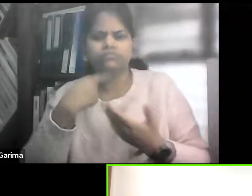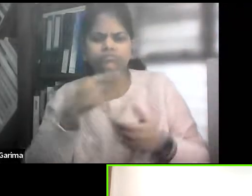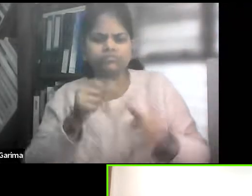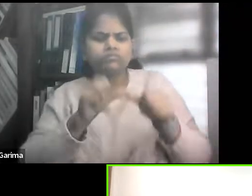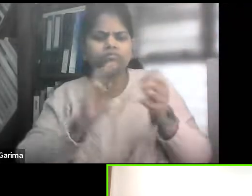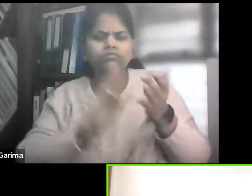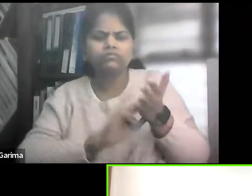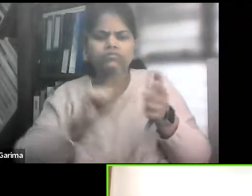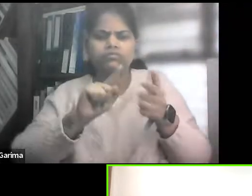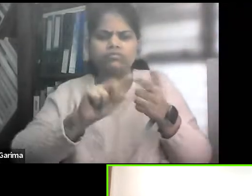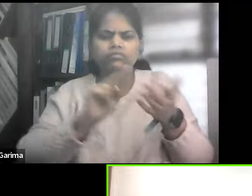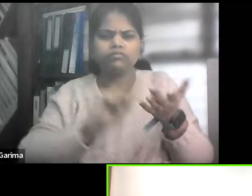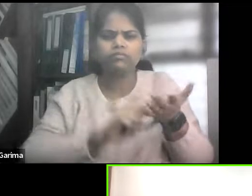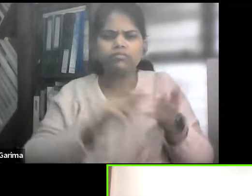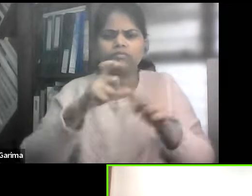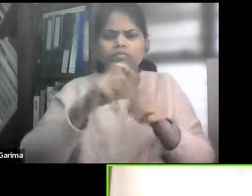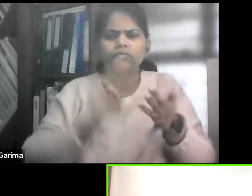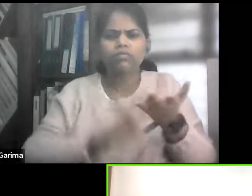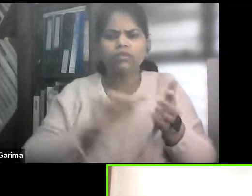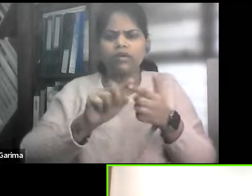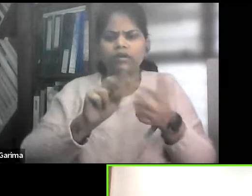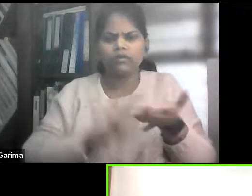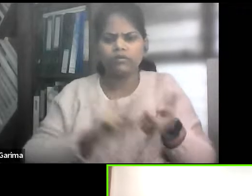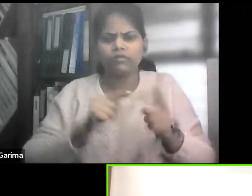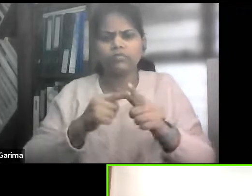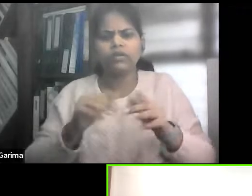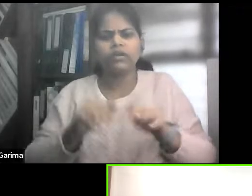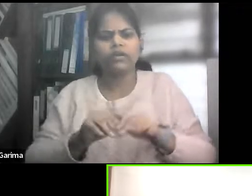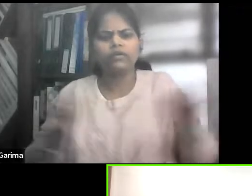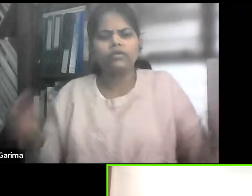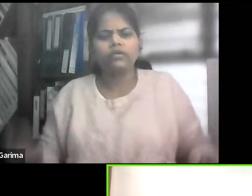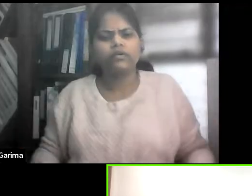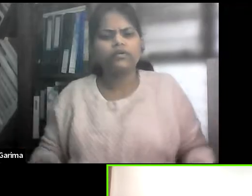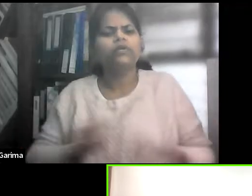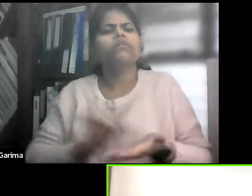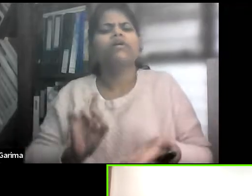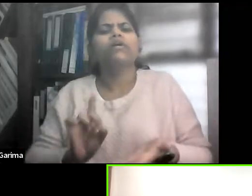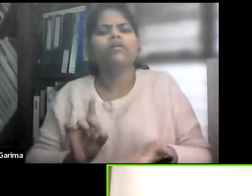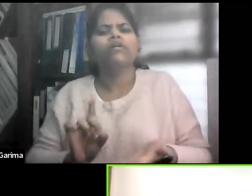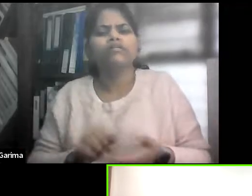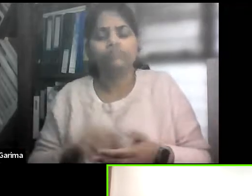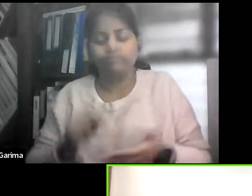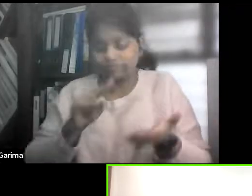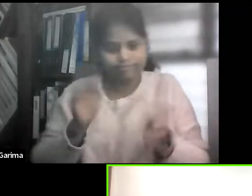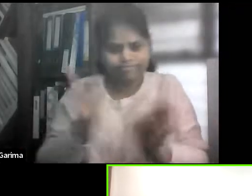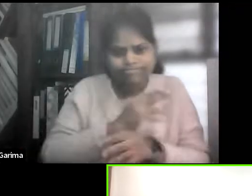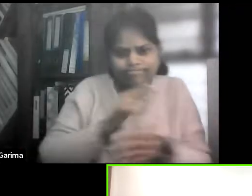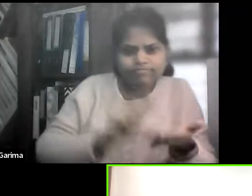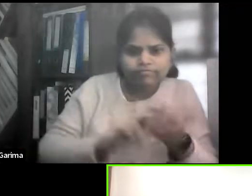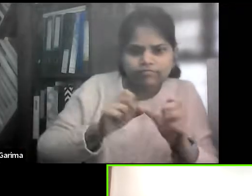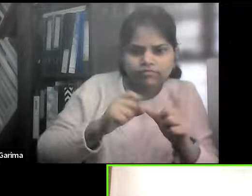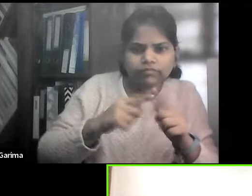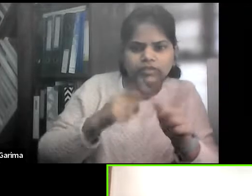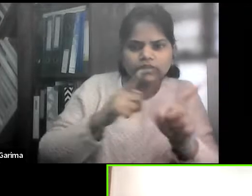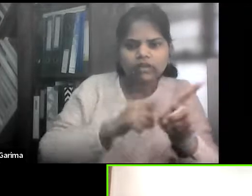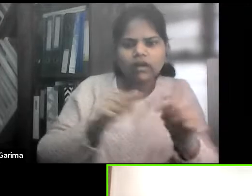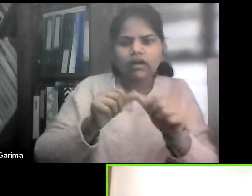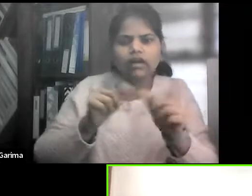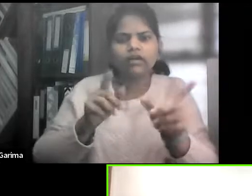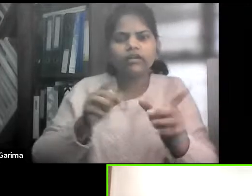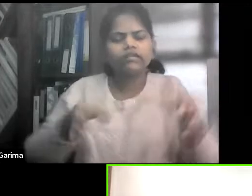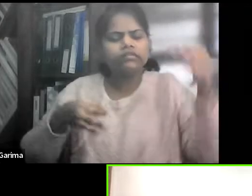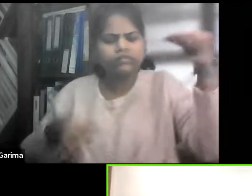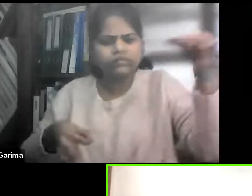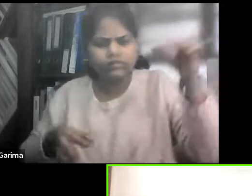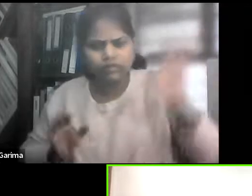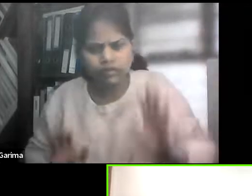temporal performers on stage. According to the Natya Shastra, sublime beauty, which is one of the central attributes of performing artists,